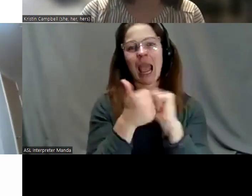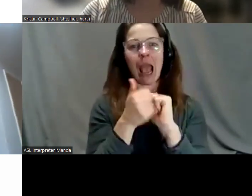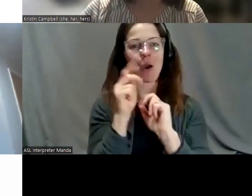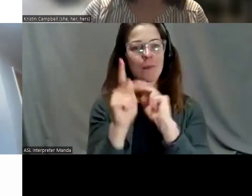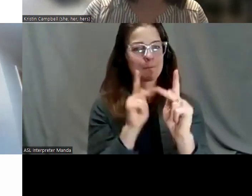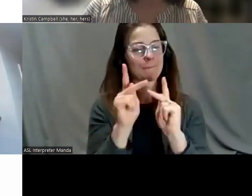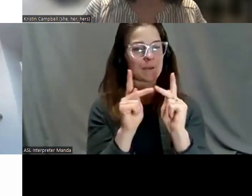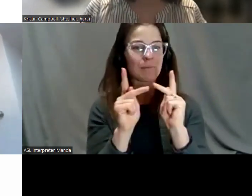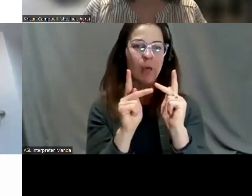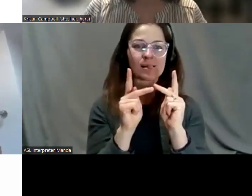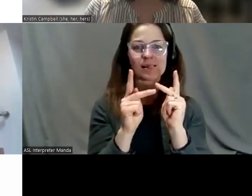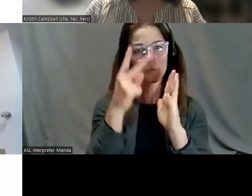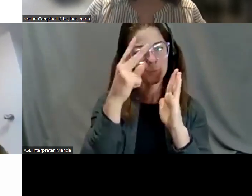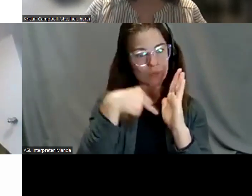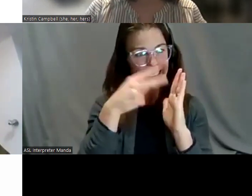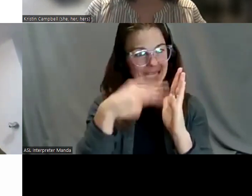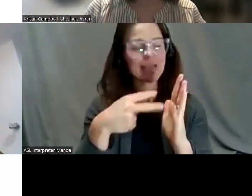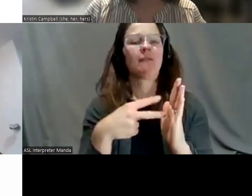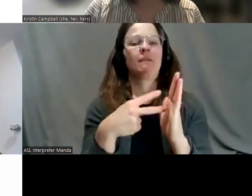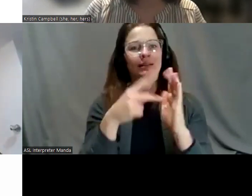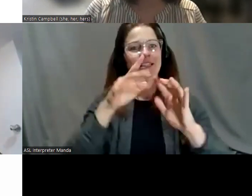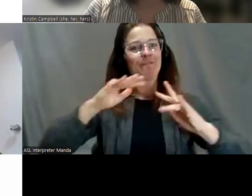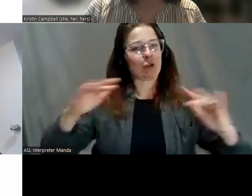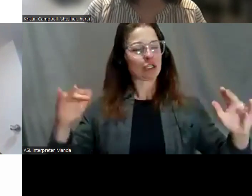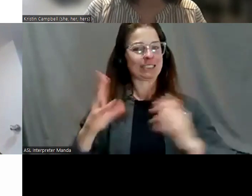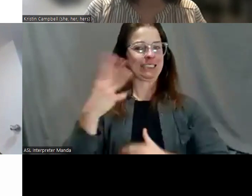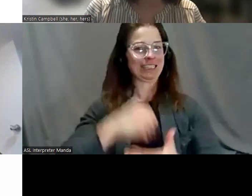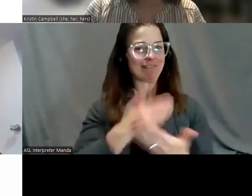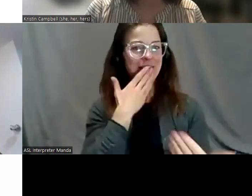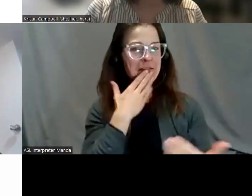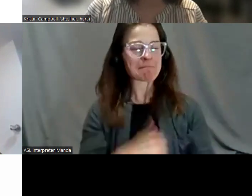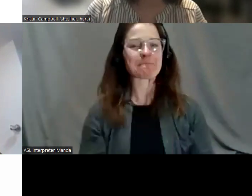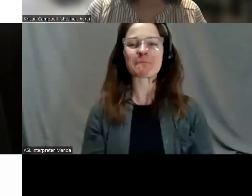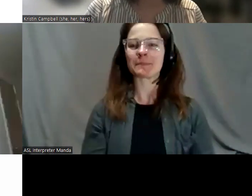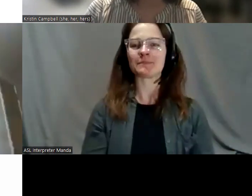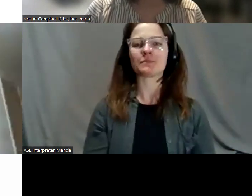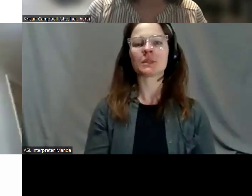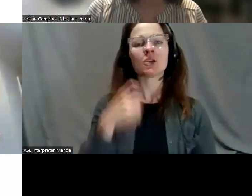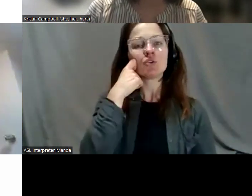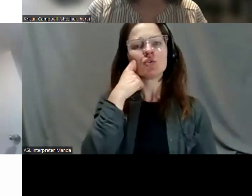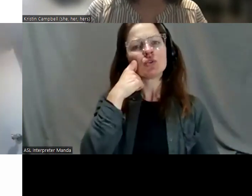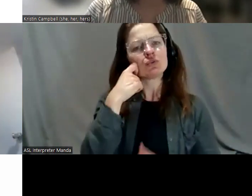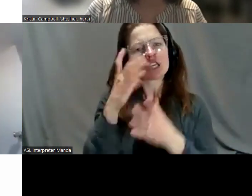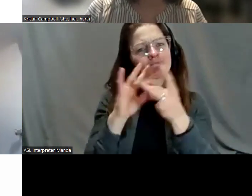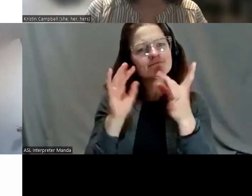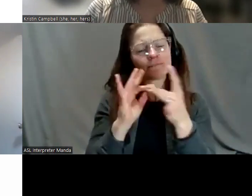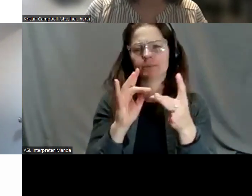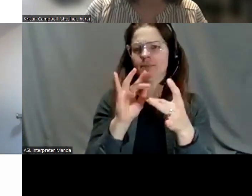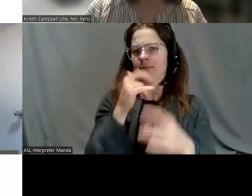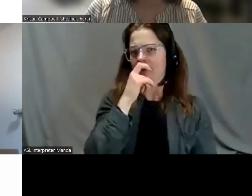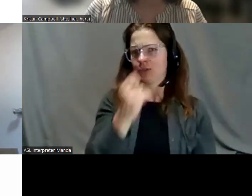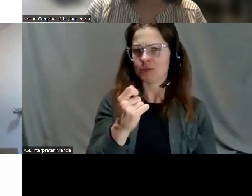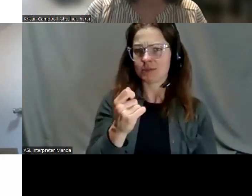people consume literature. One thing that I found really interesting that you just shared was that there were